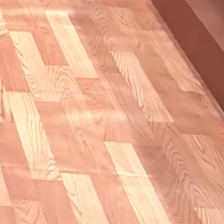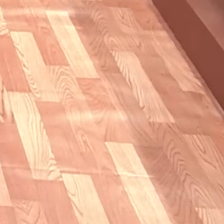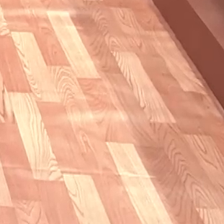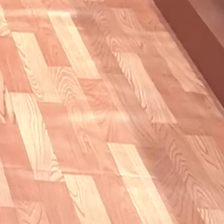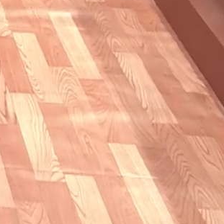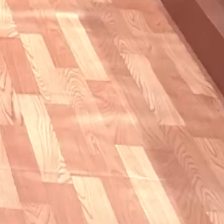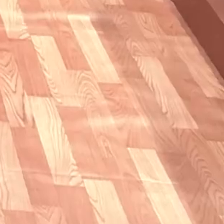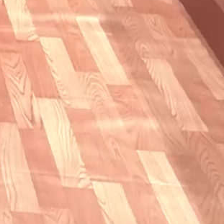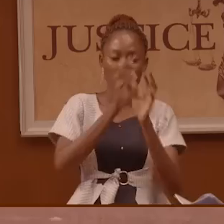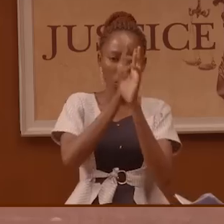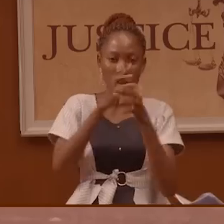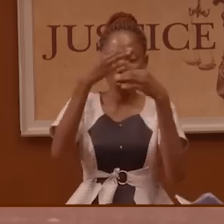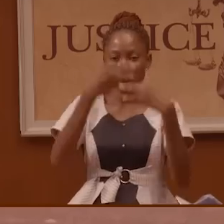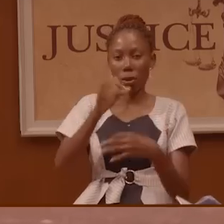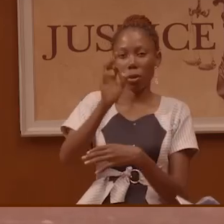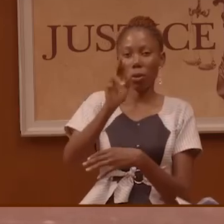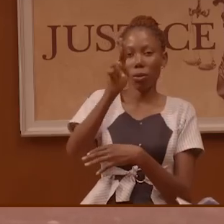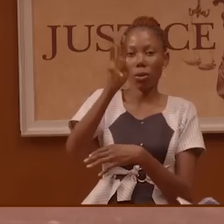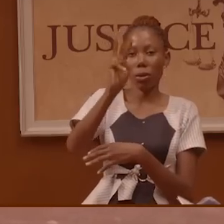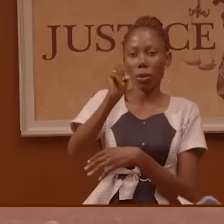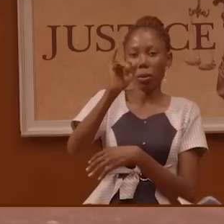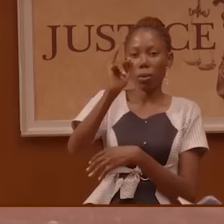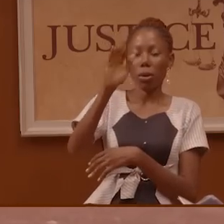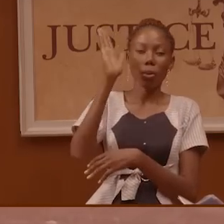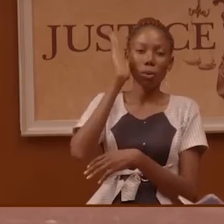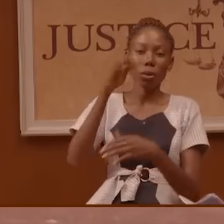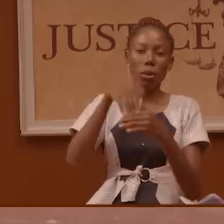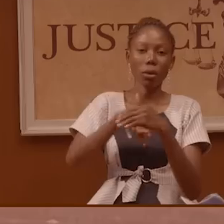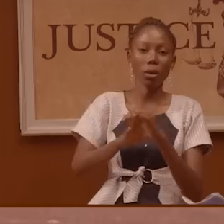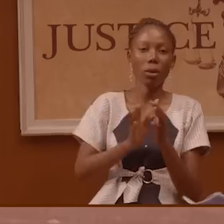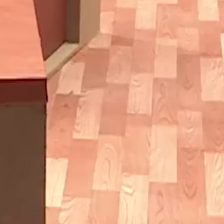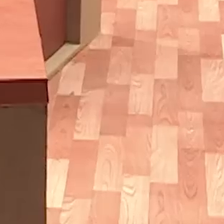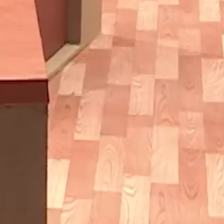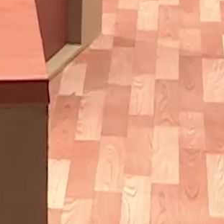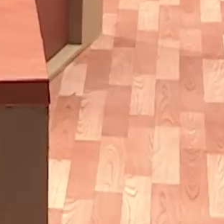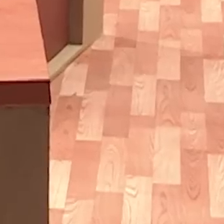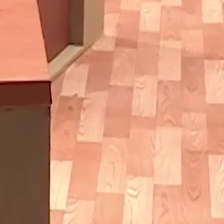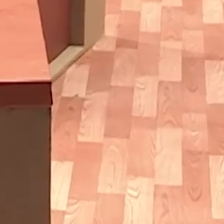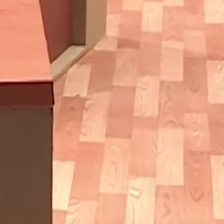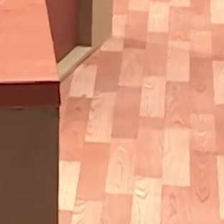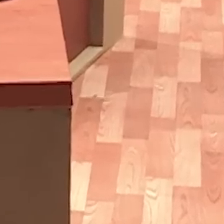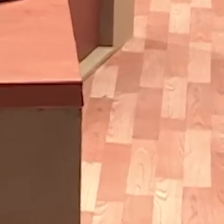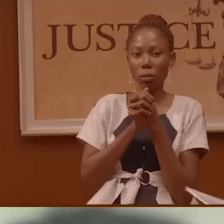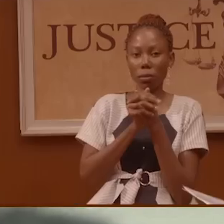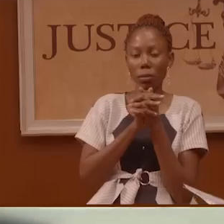Court in session. Honorable Judge Fumi Asaolu presiding.